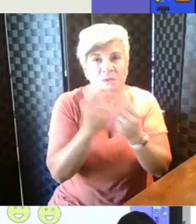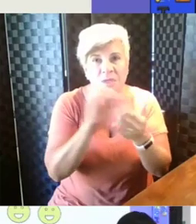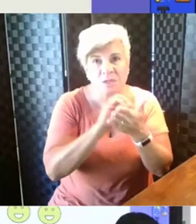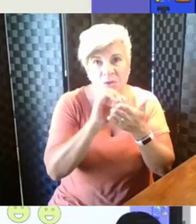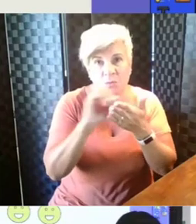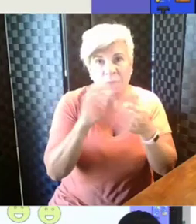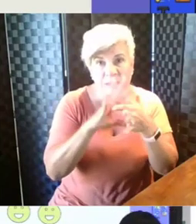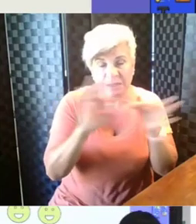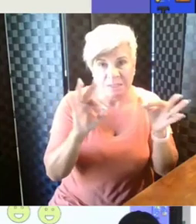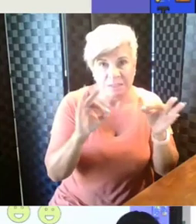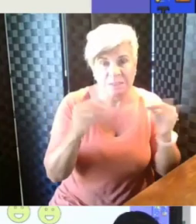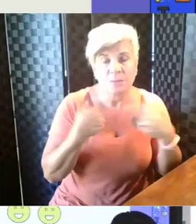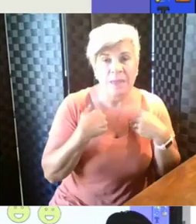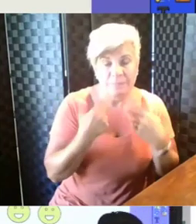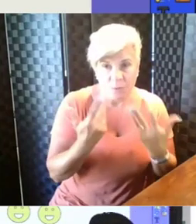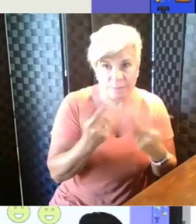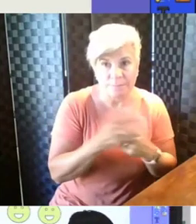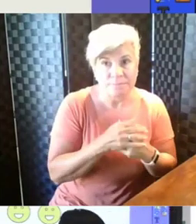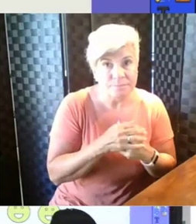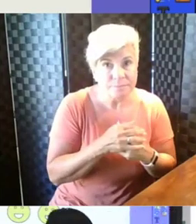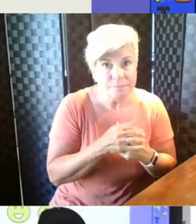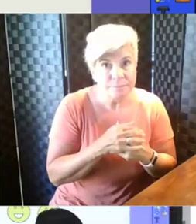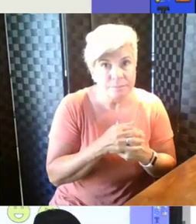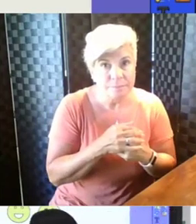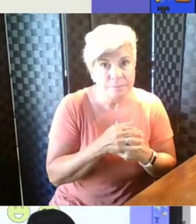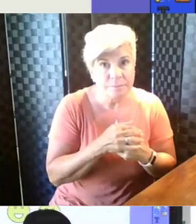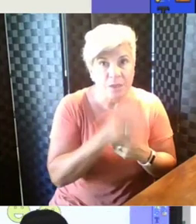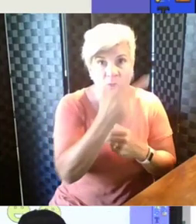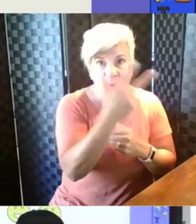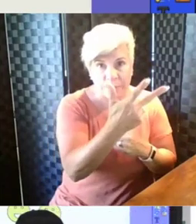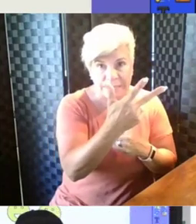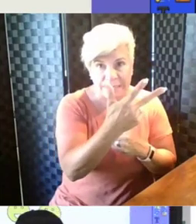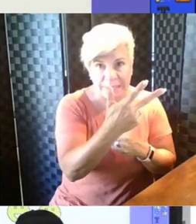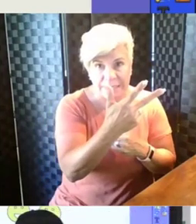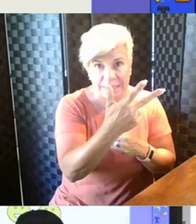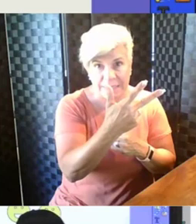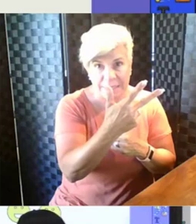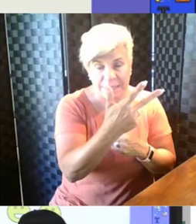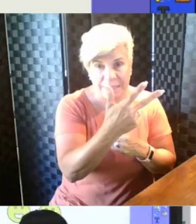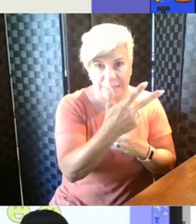our equation. So we have a group of 3